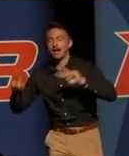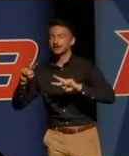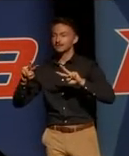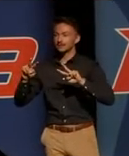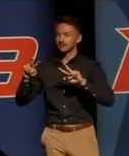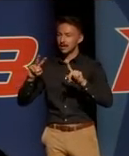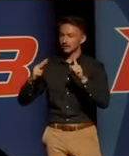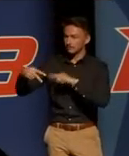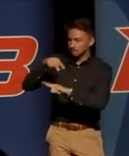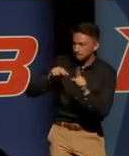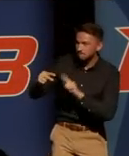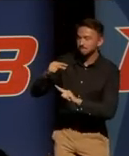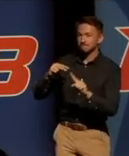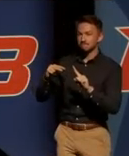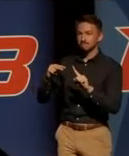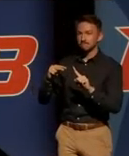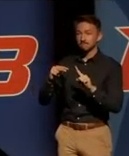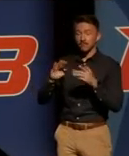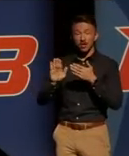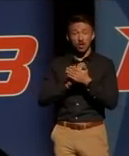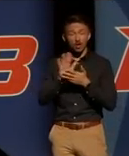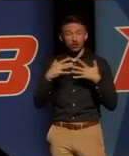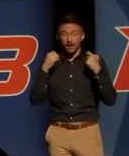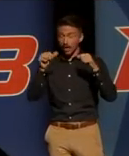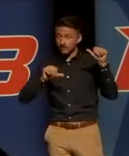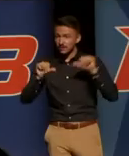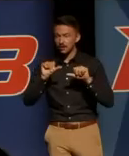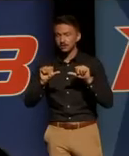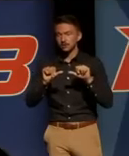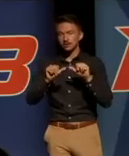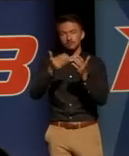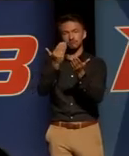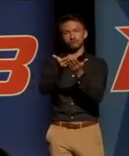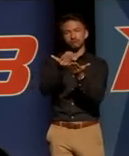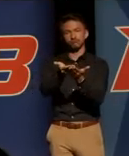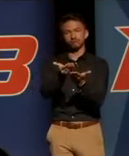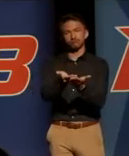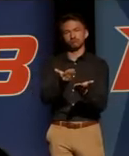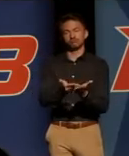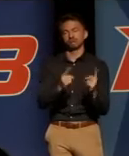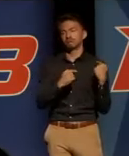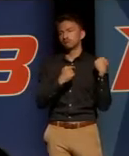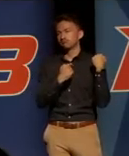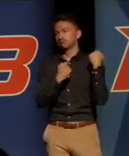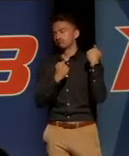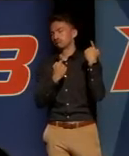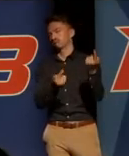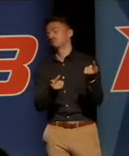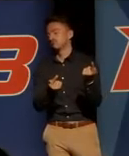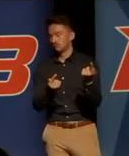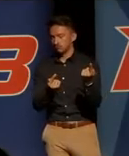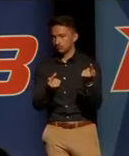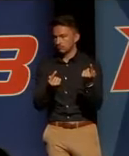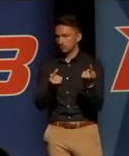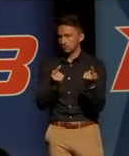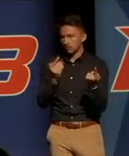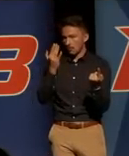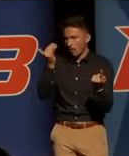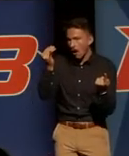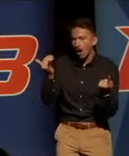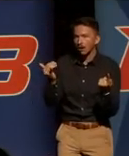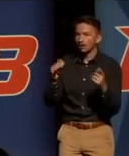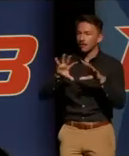Our College of Health Sciences, we've seen so much evidence of this in the last few years as we've navigated the